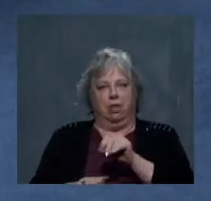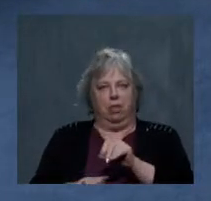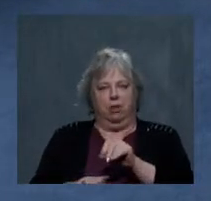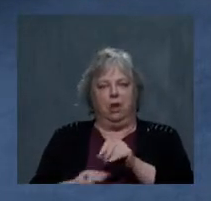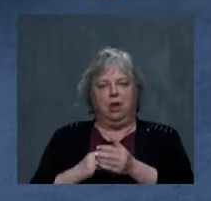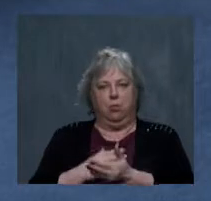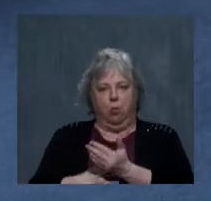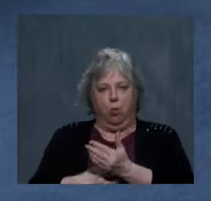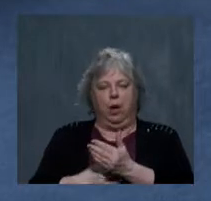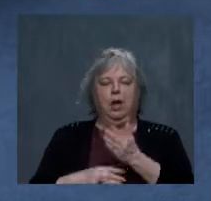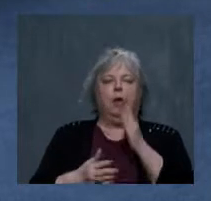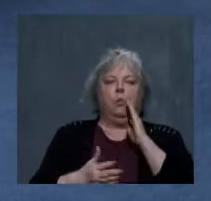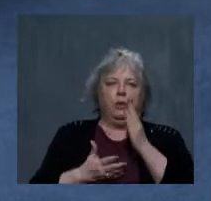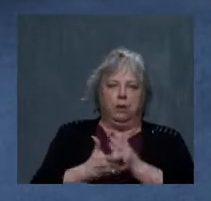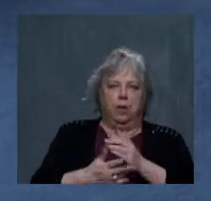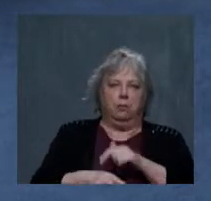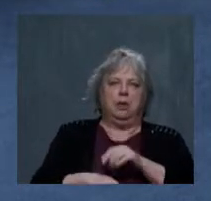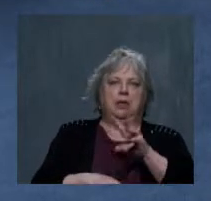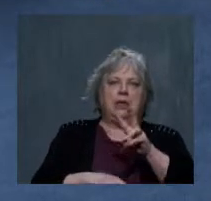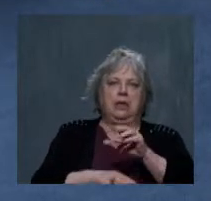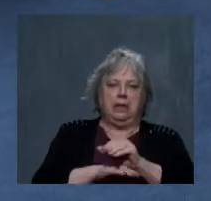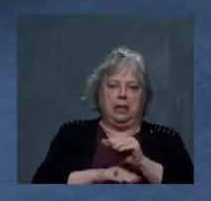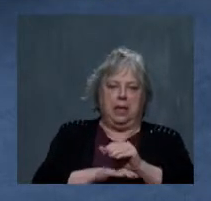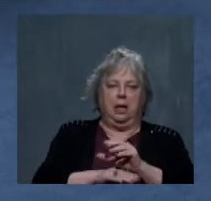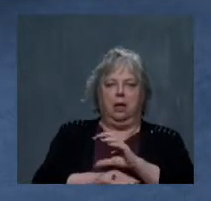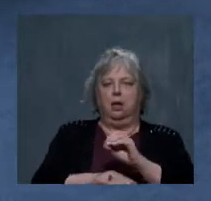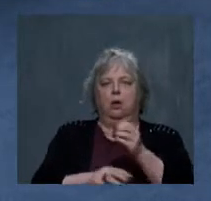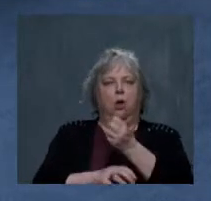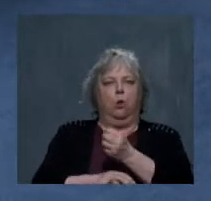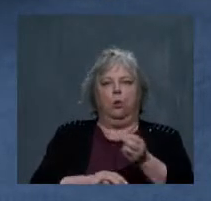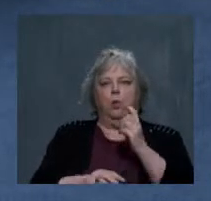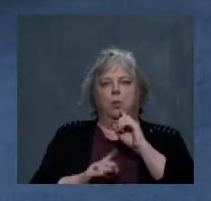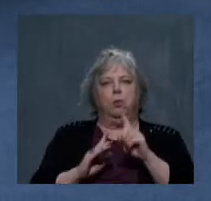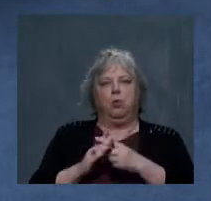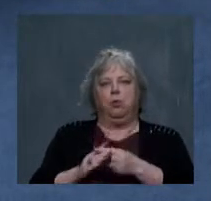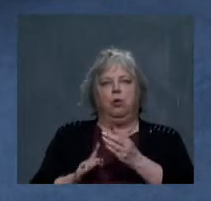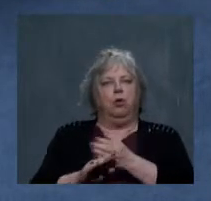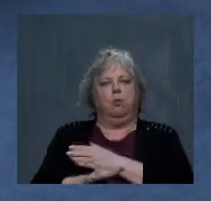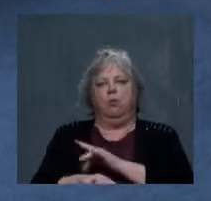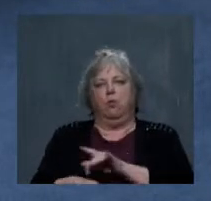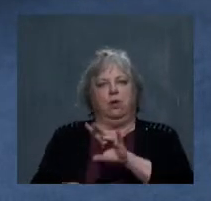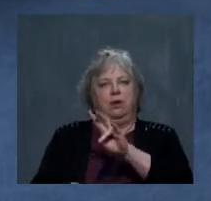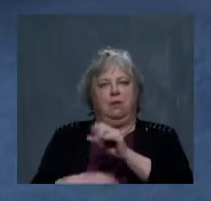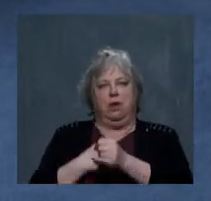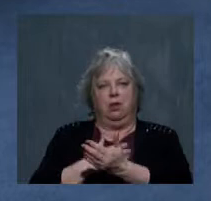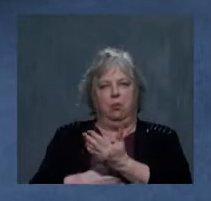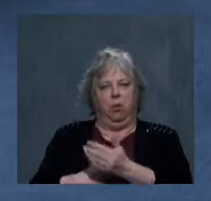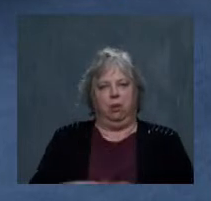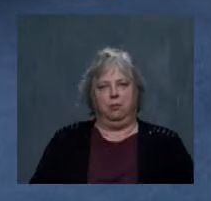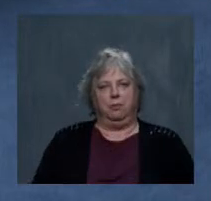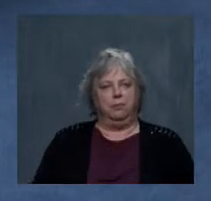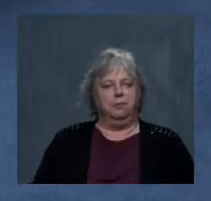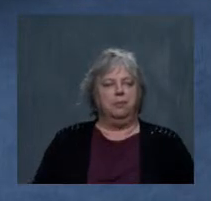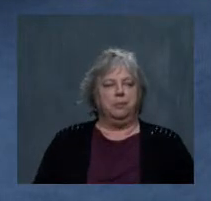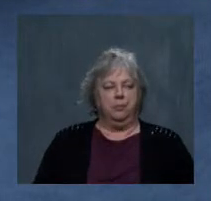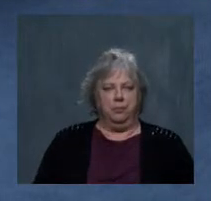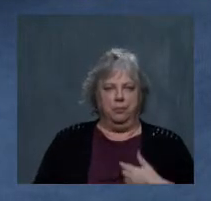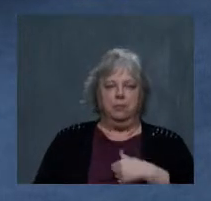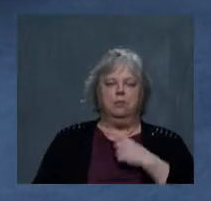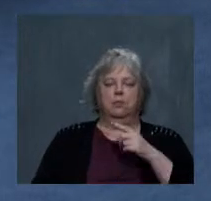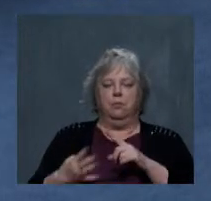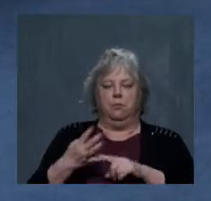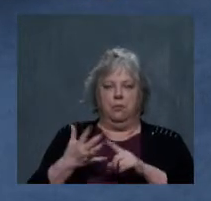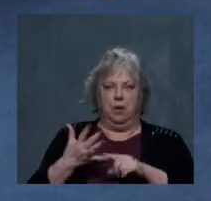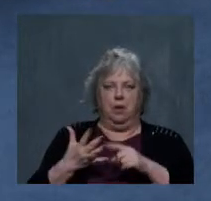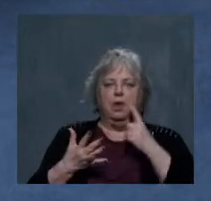and they'll cease at 6 o'clock at night, and no equipment will be started any earlier than 7 o'clock in the morning. And we've agreed that we'll not